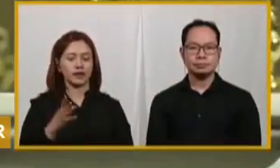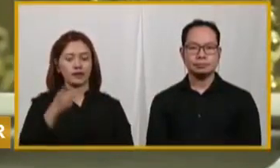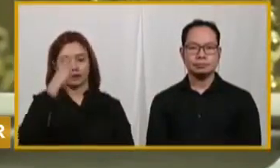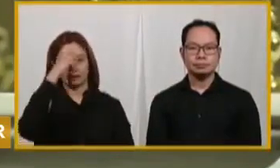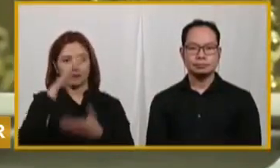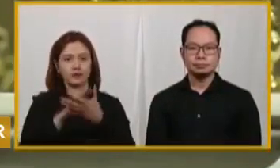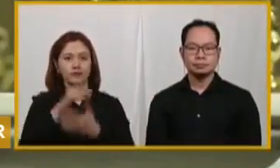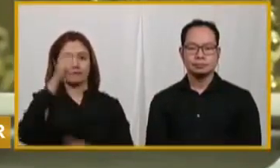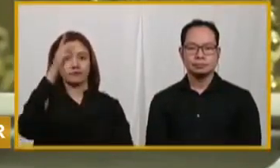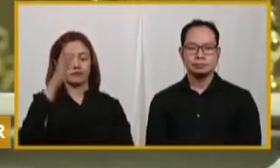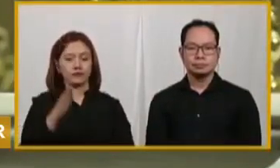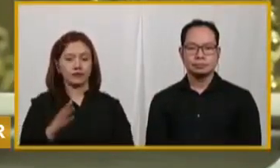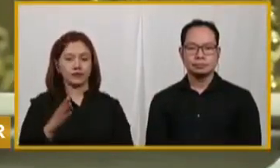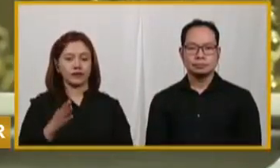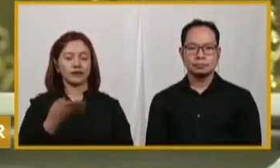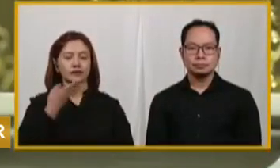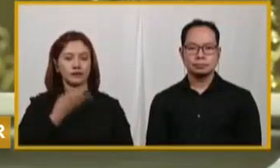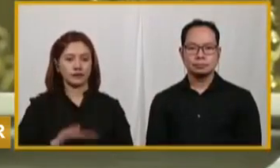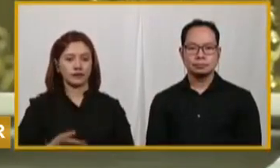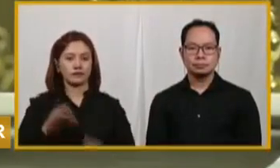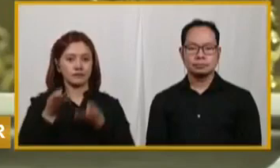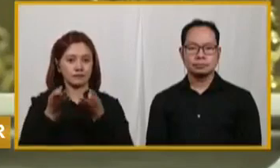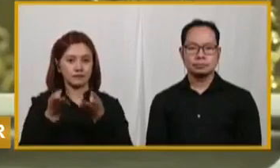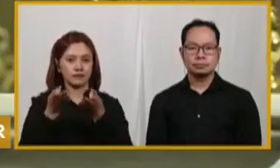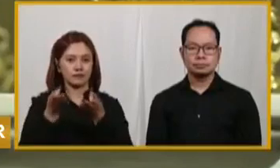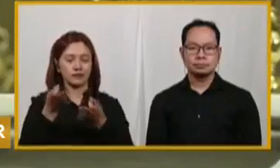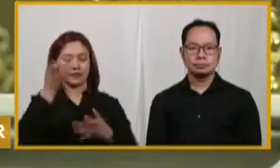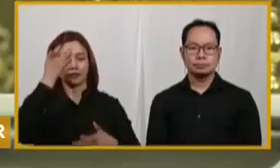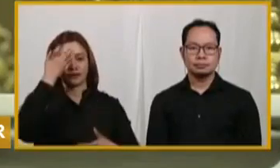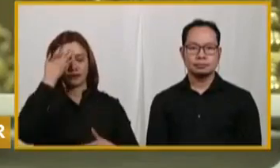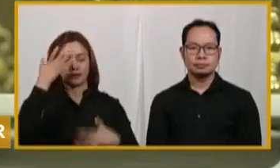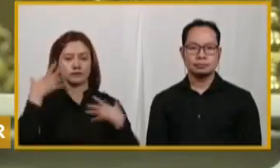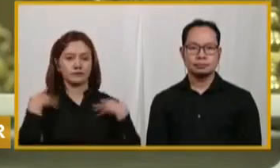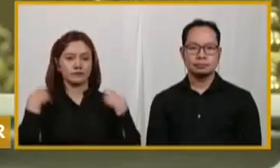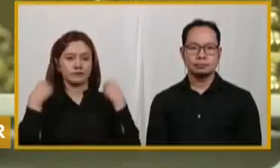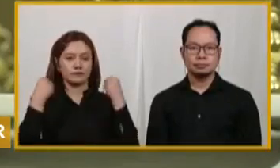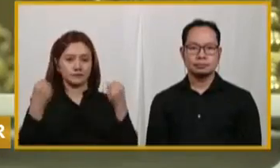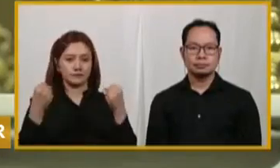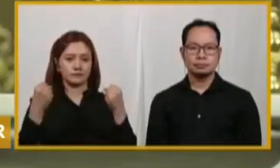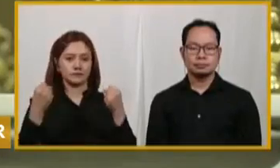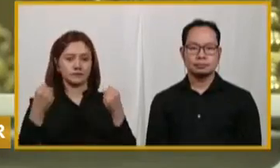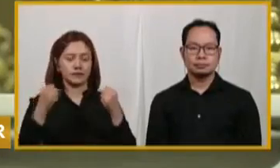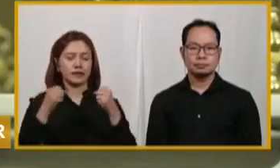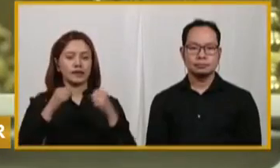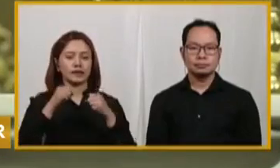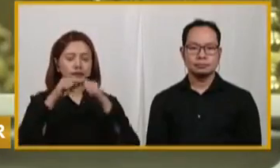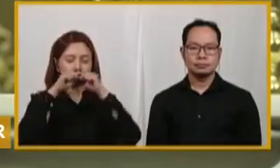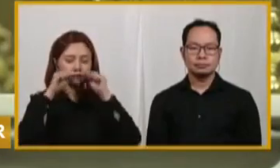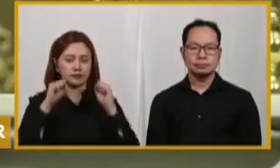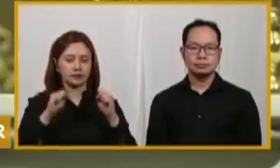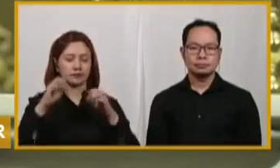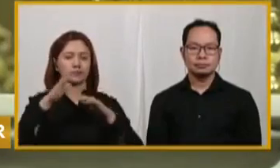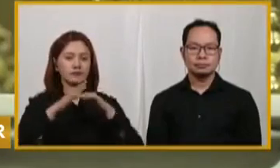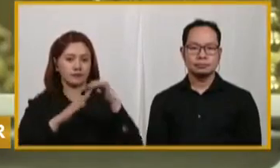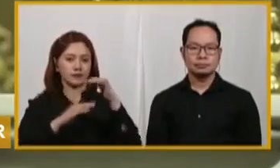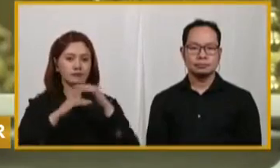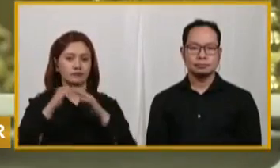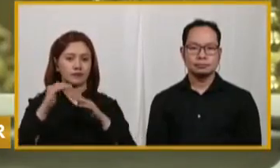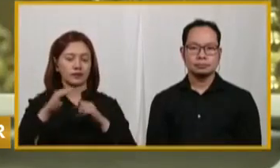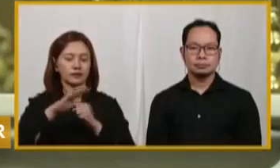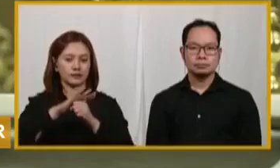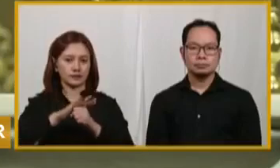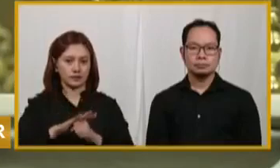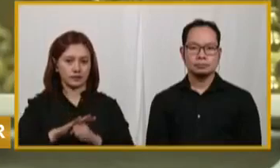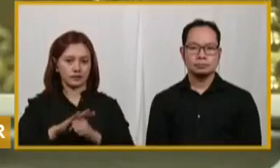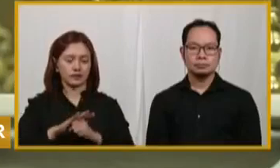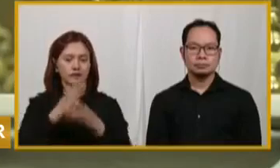God, the hungry may be fed, the sick may be healed, the grieving may be consoled, the oppressed may